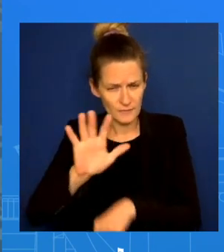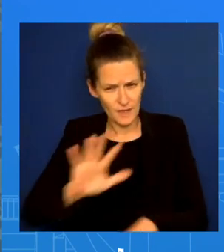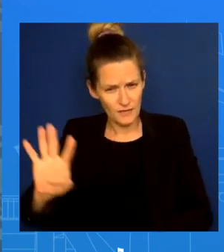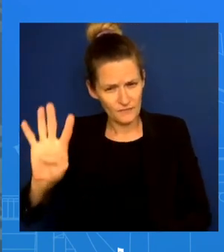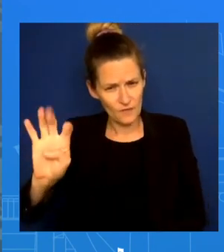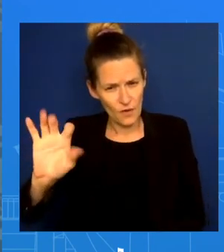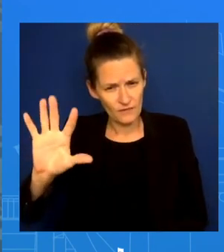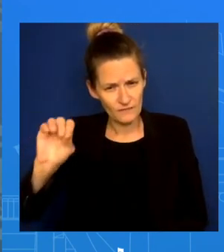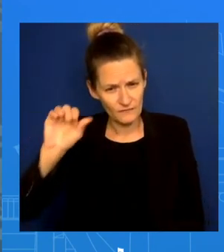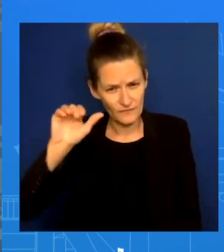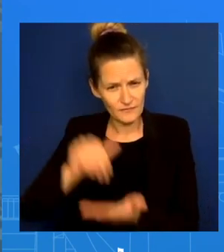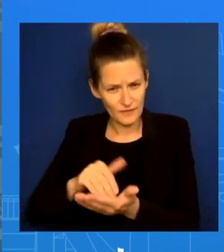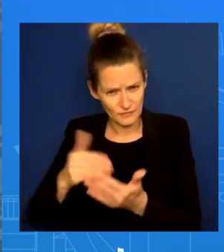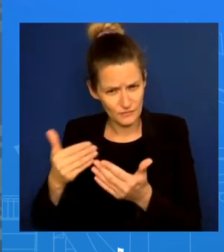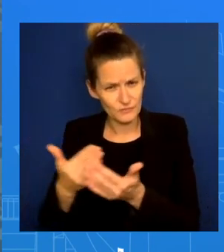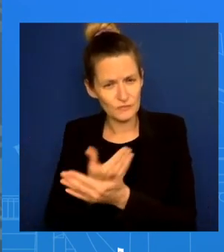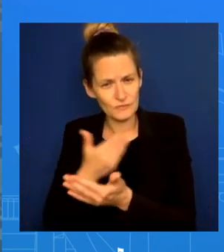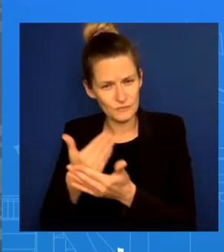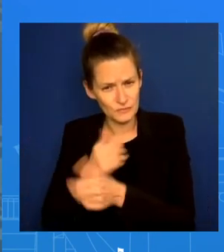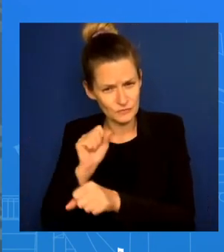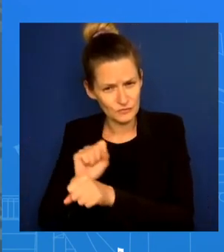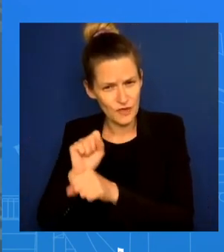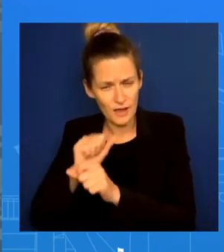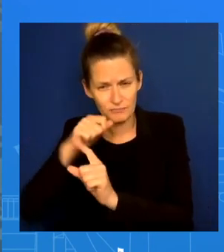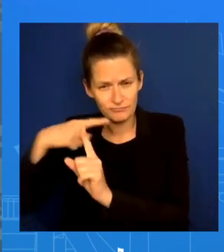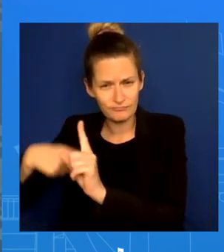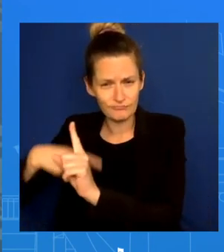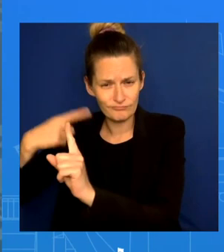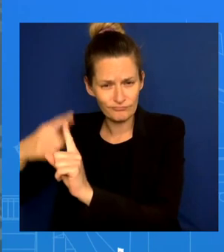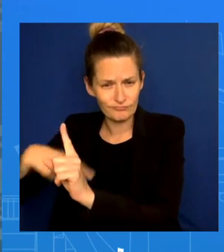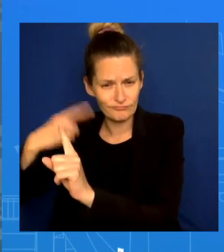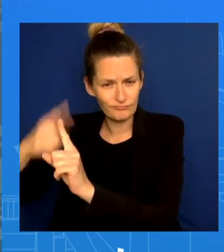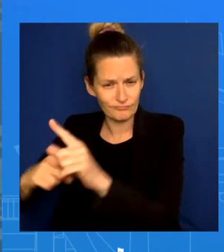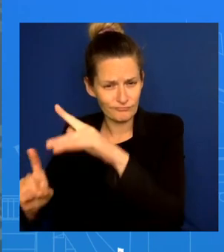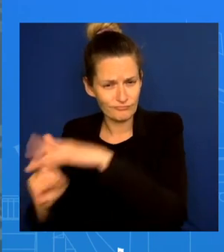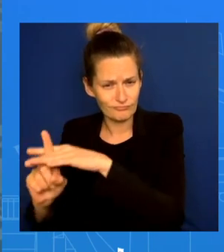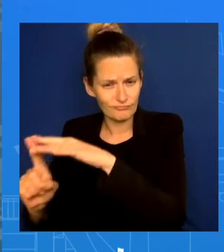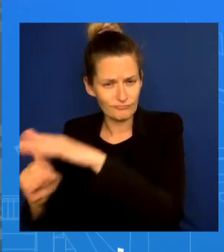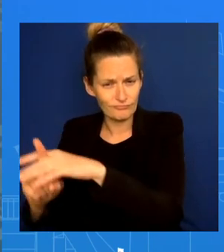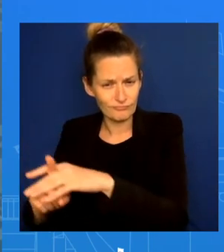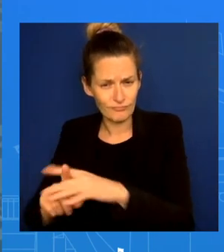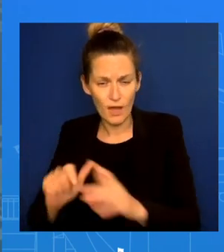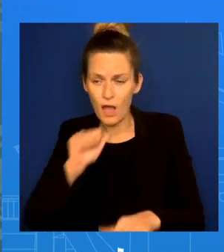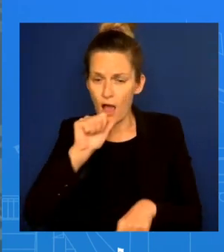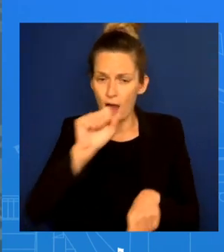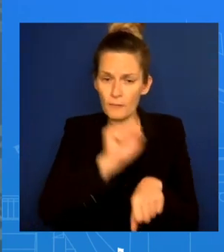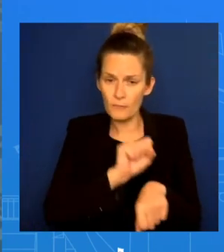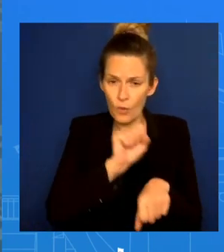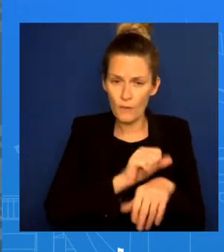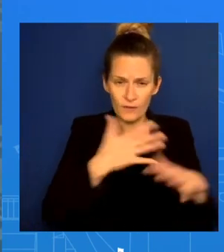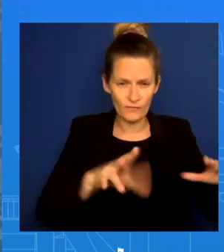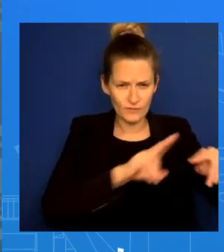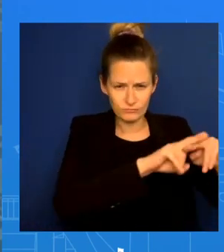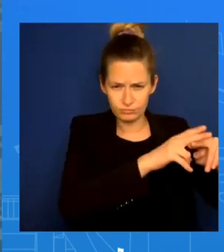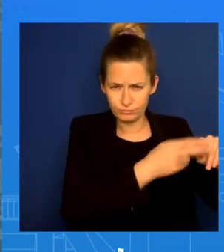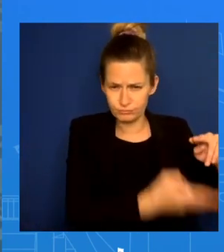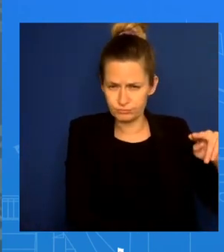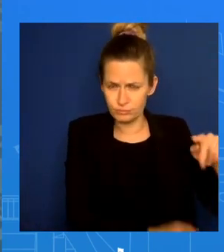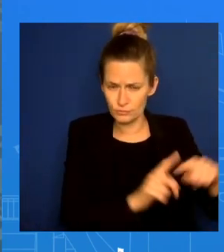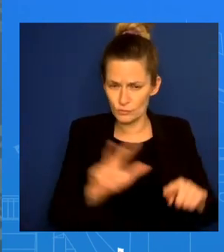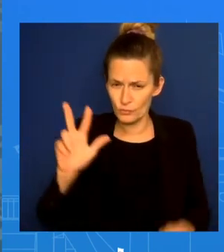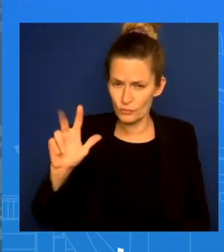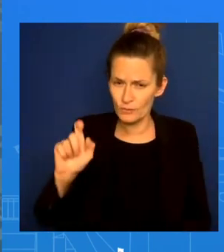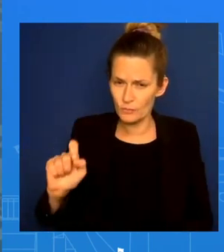We see unemployment at 3.6. There was the state unemployment numbers that came out last week with 21 states that are